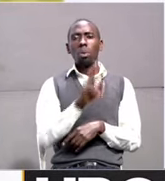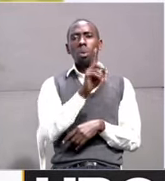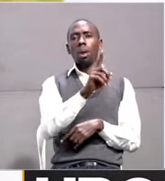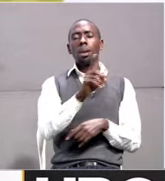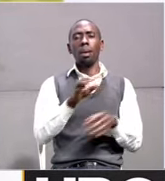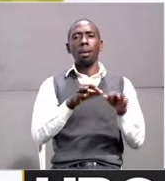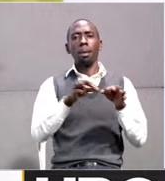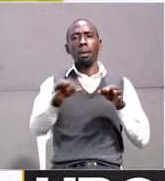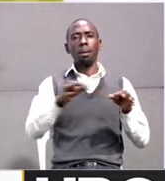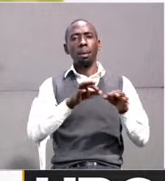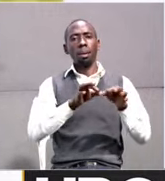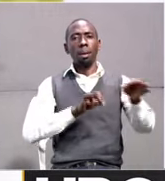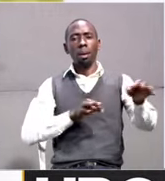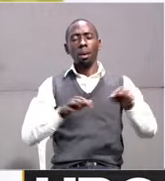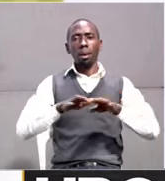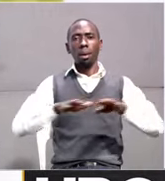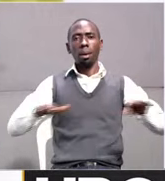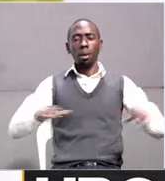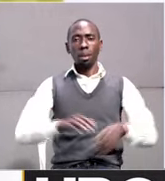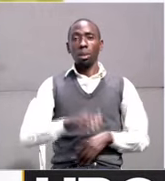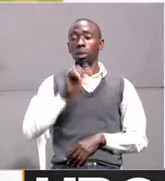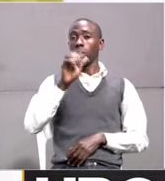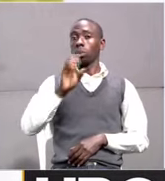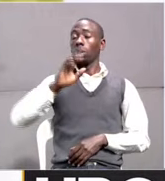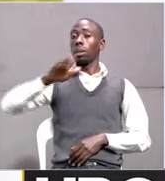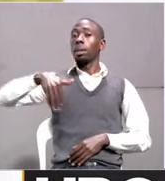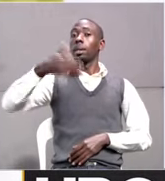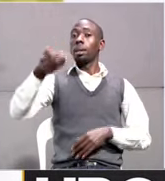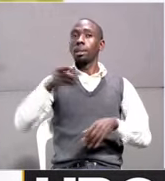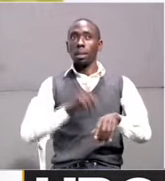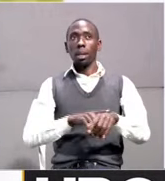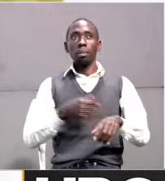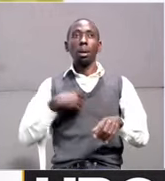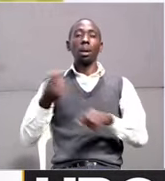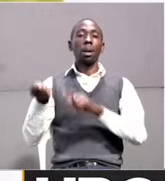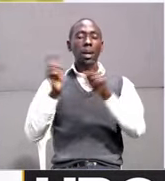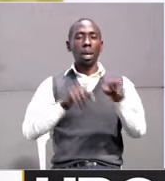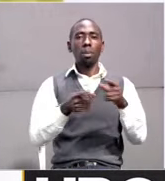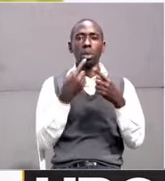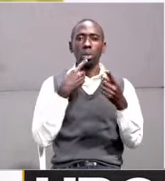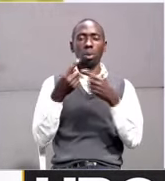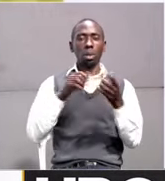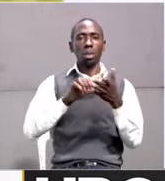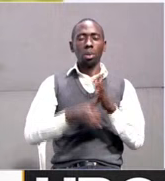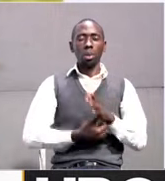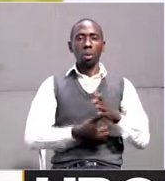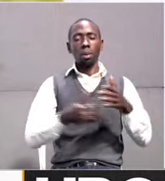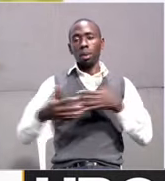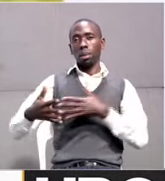only one acre. So next time I will come and talk about industry,